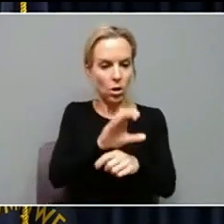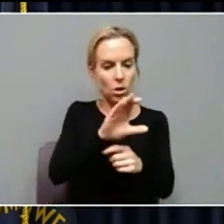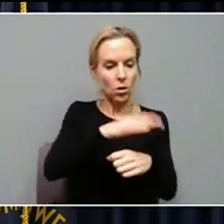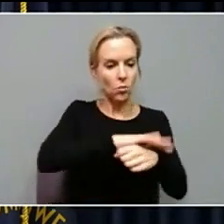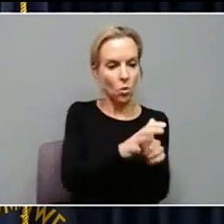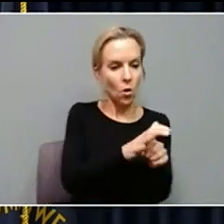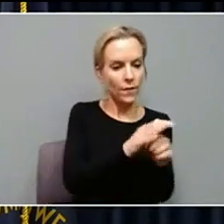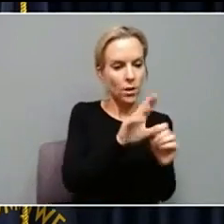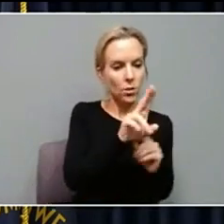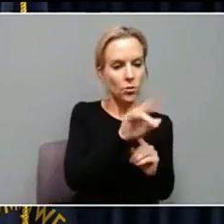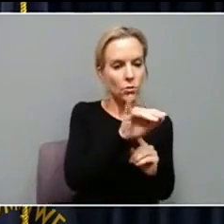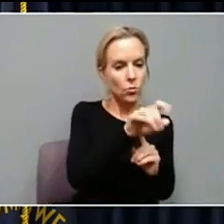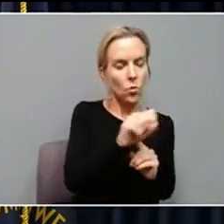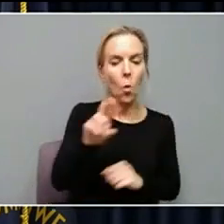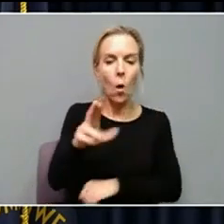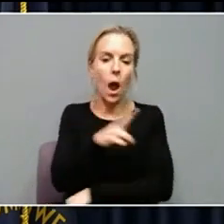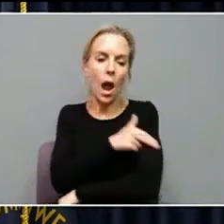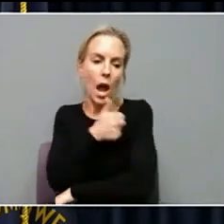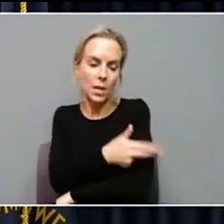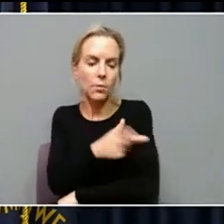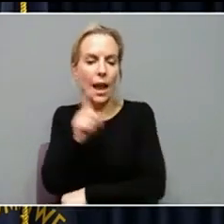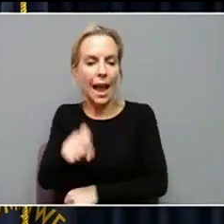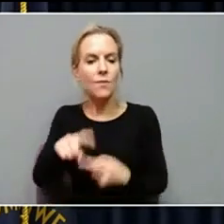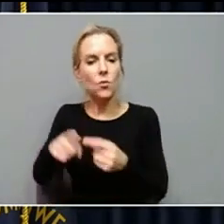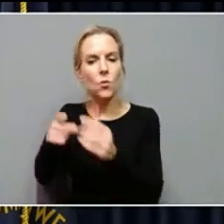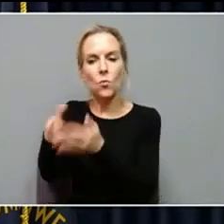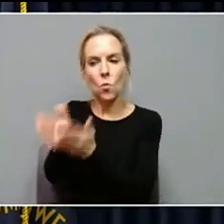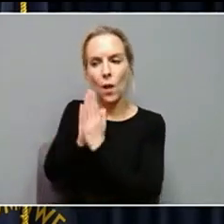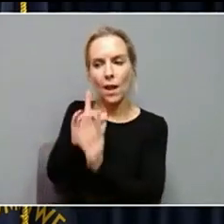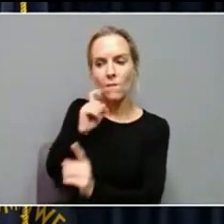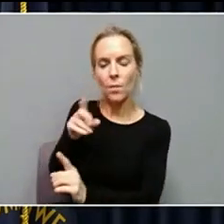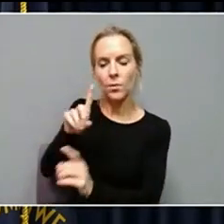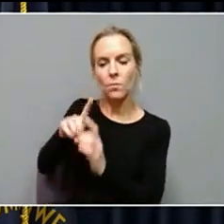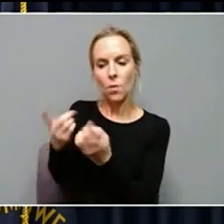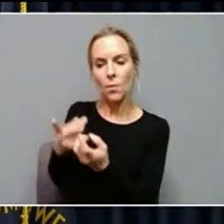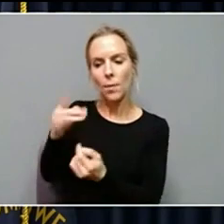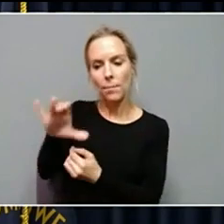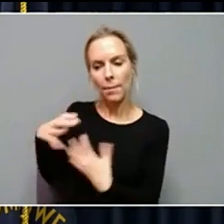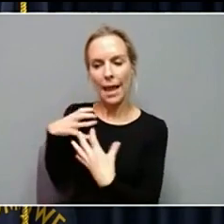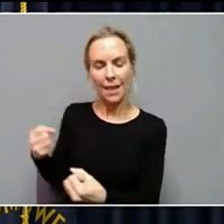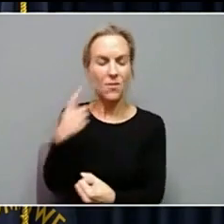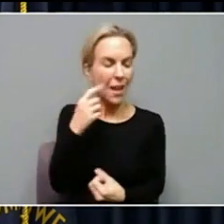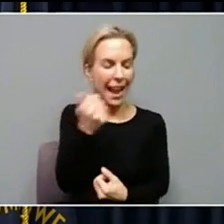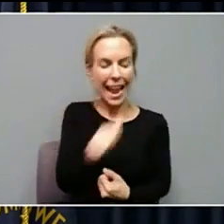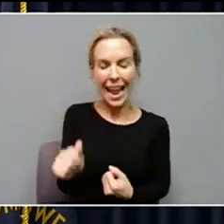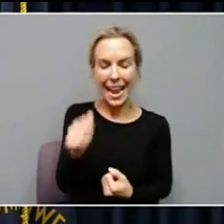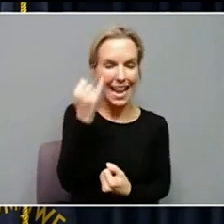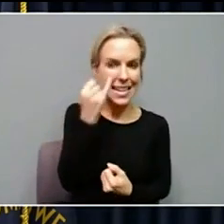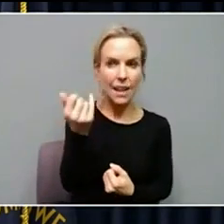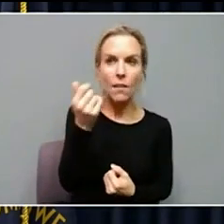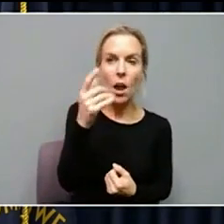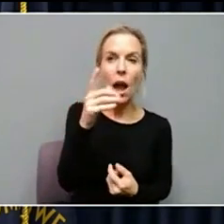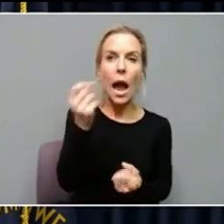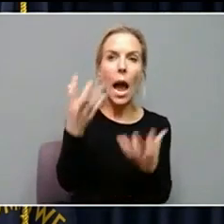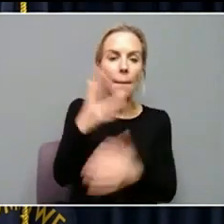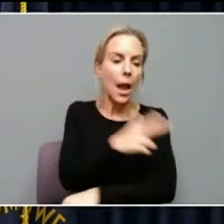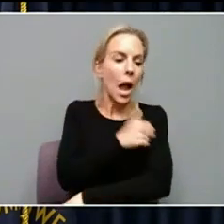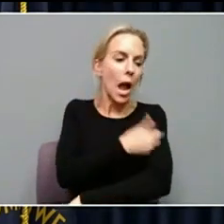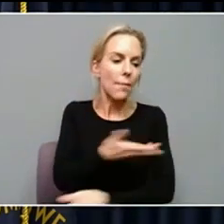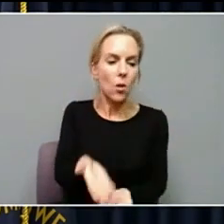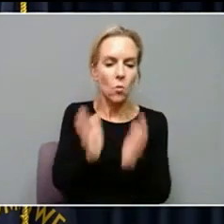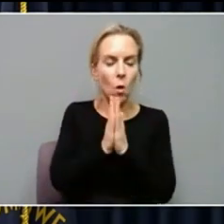that request from the Department of Public Health? And do you have any idea how many hospitals have simply made that request to have